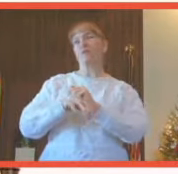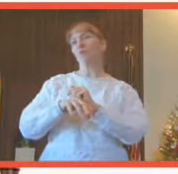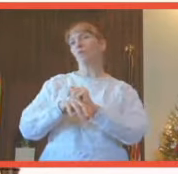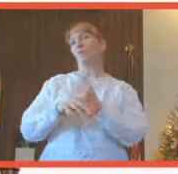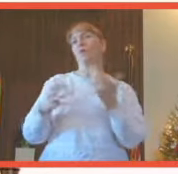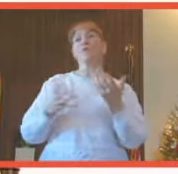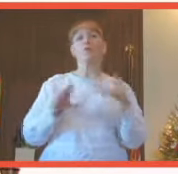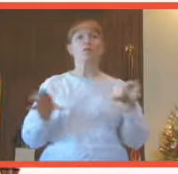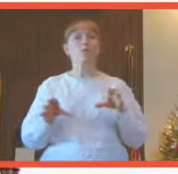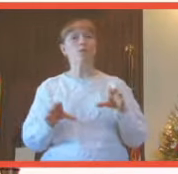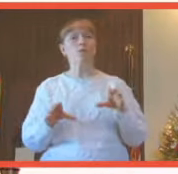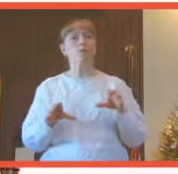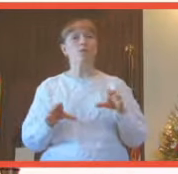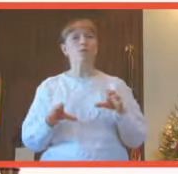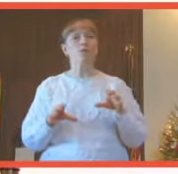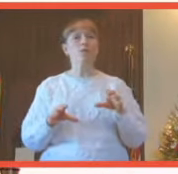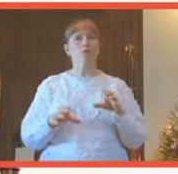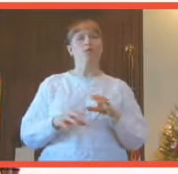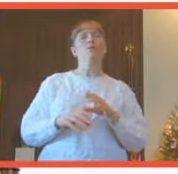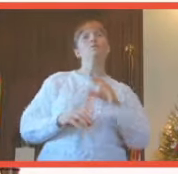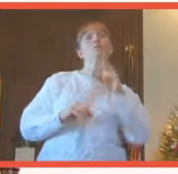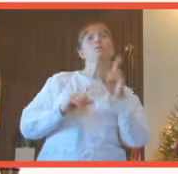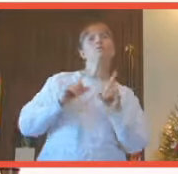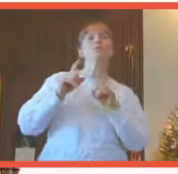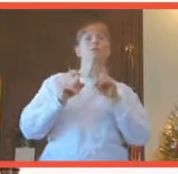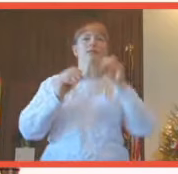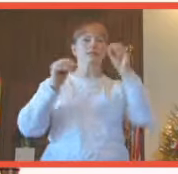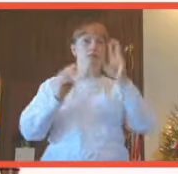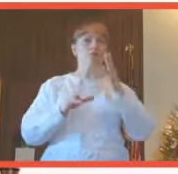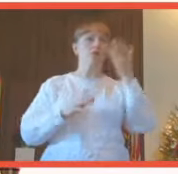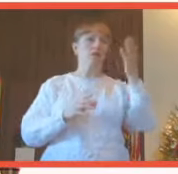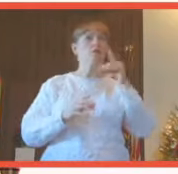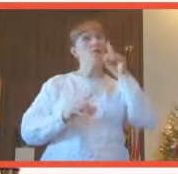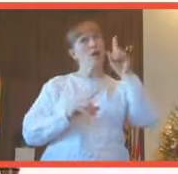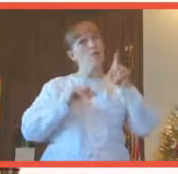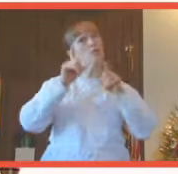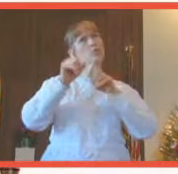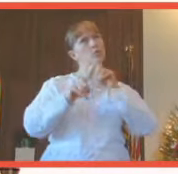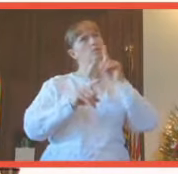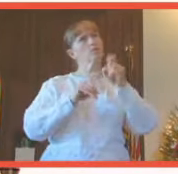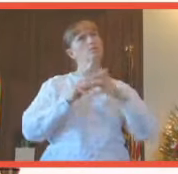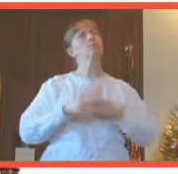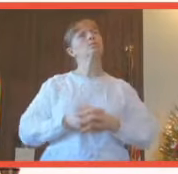he do? He questions the teachers in the temple.